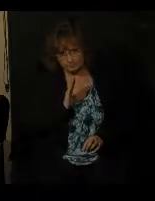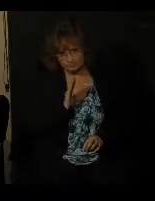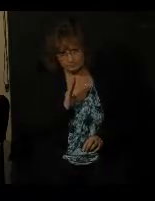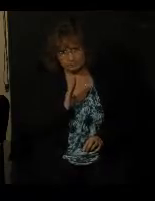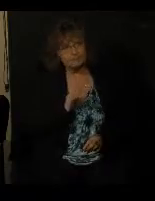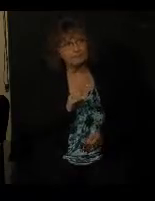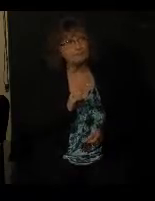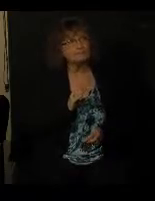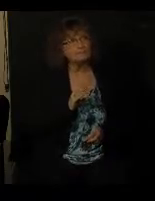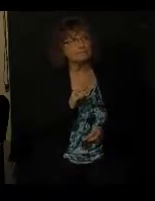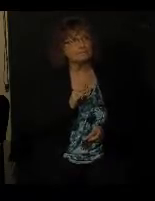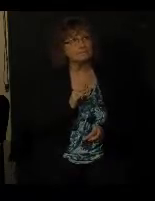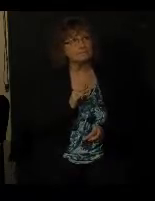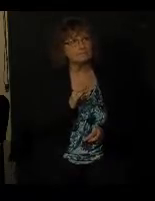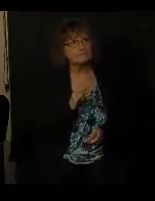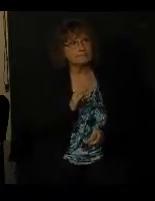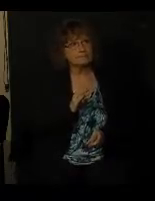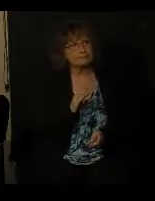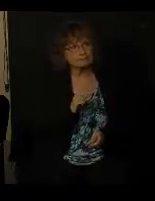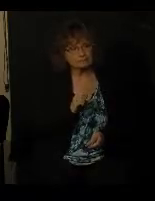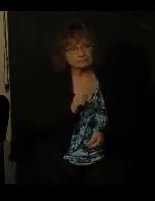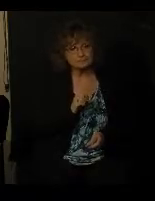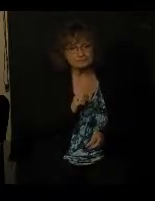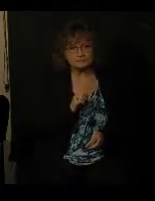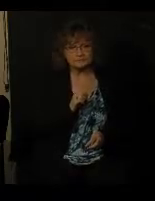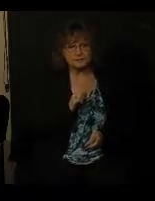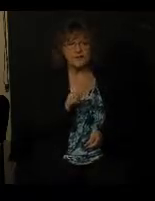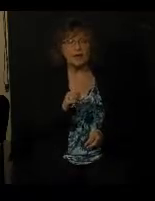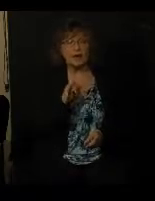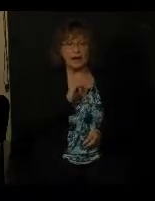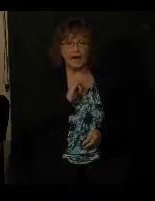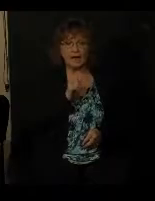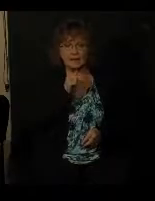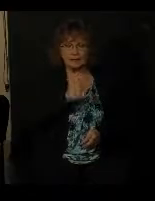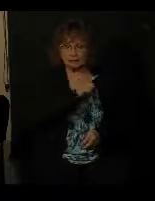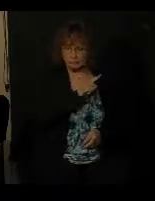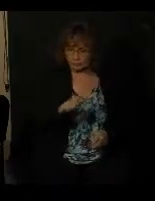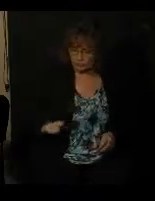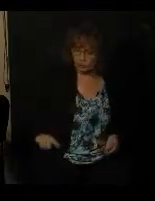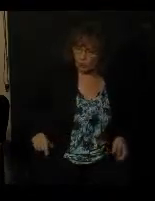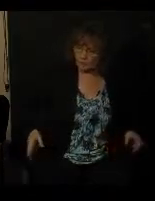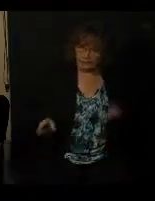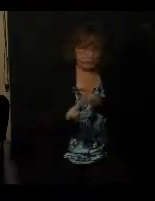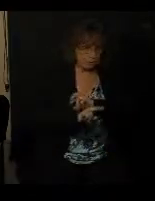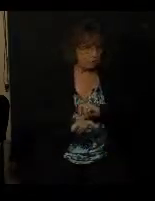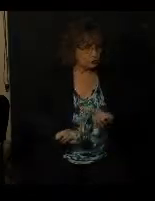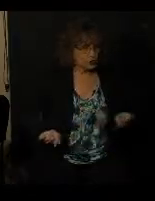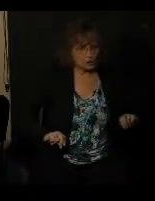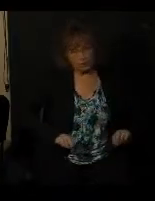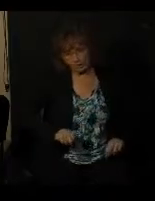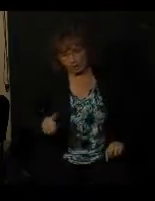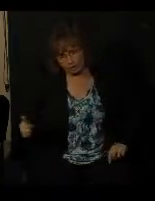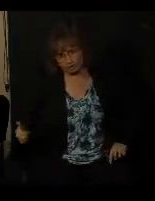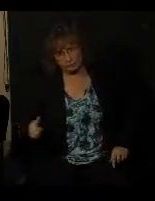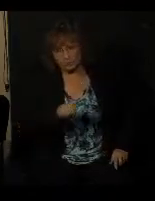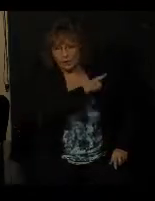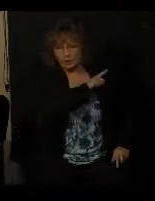6, "There is none beside me. I am the Lord, and there is none else. I form the light and create